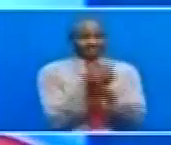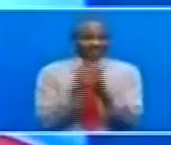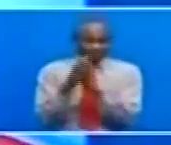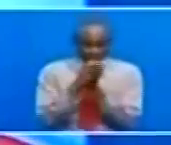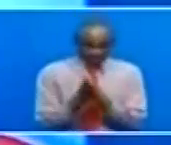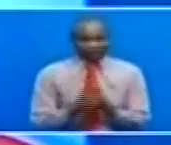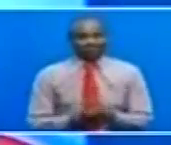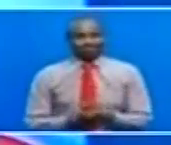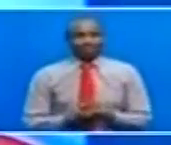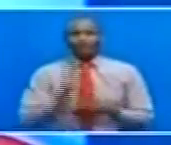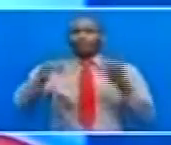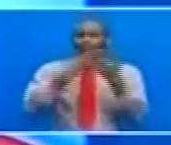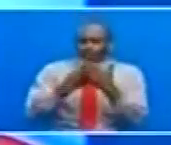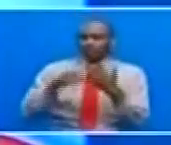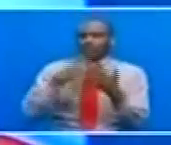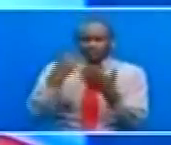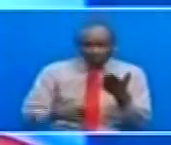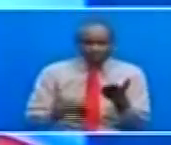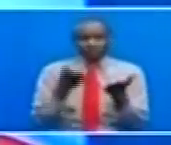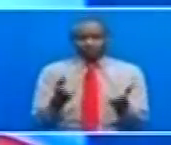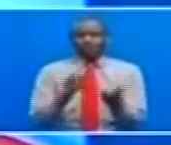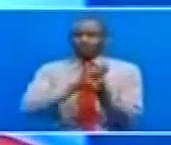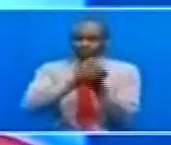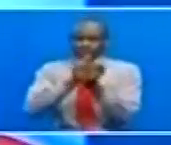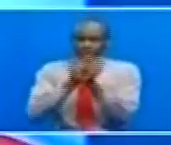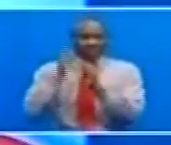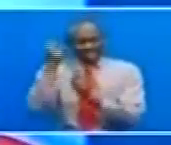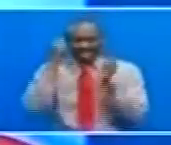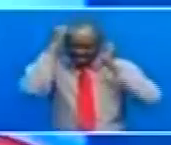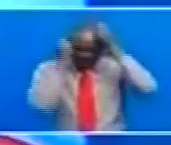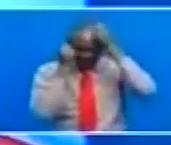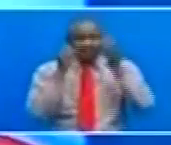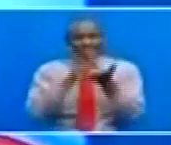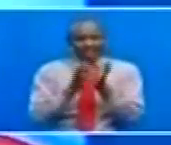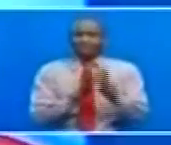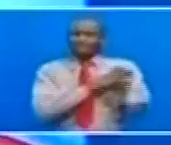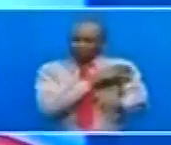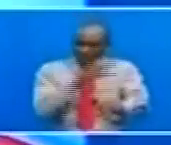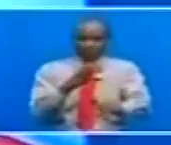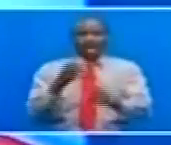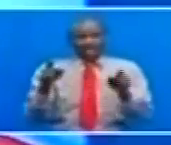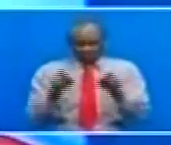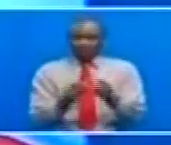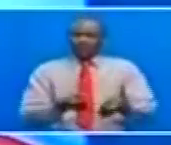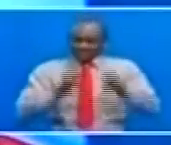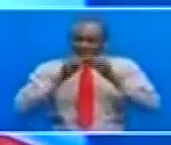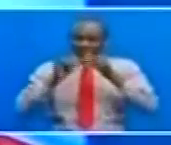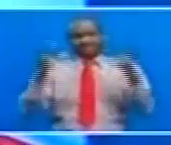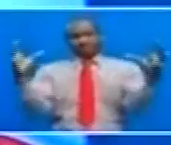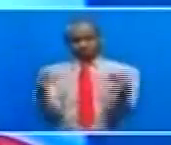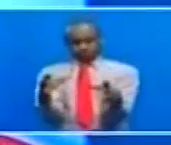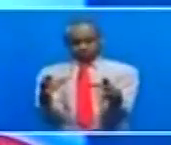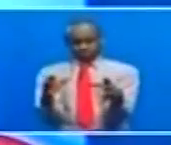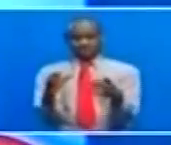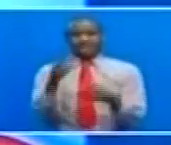stories of the day now. Proposals have been made to transform the Kenyan military into a more powerful and independent force. The